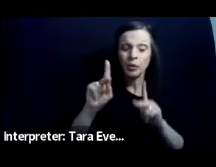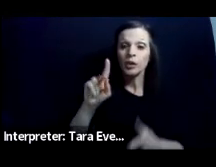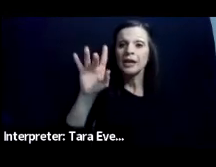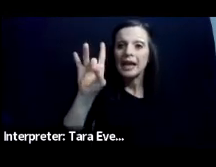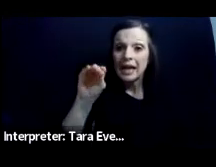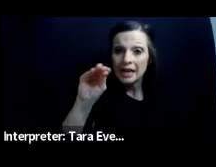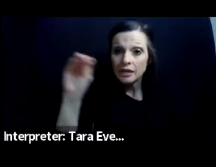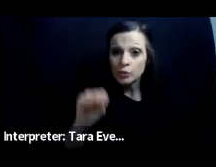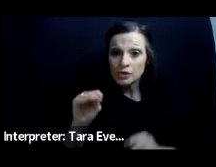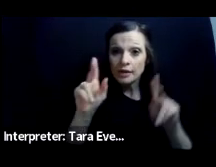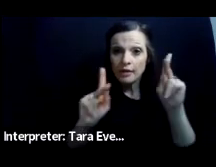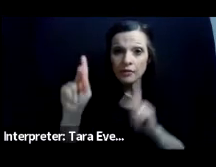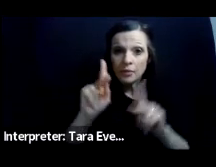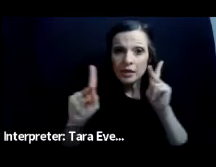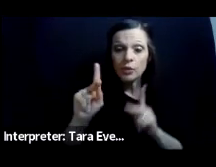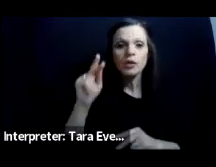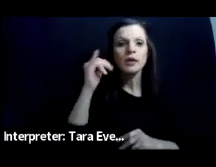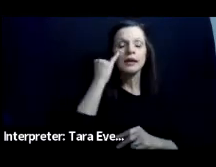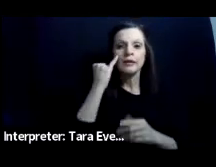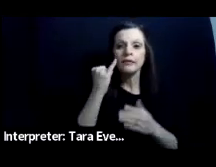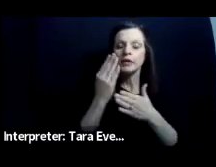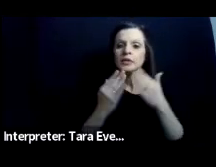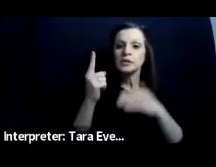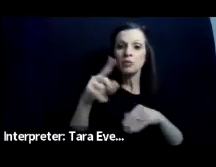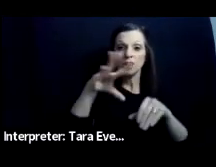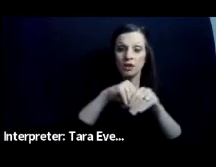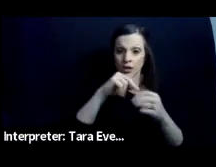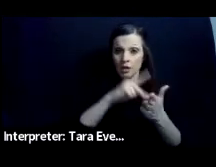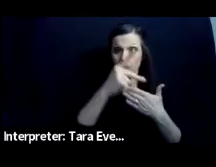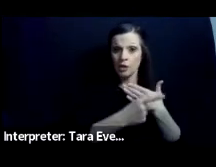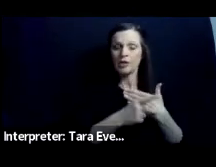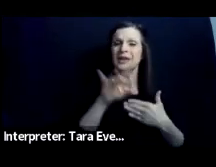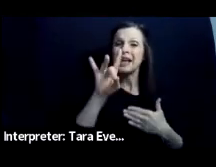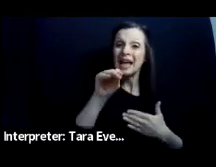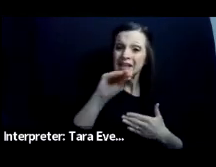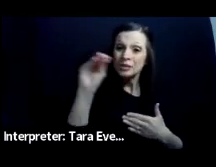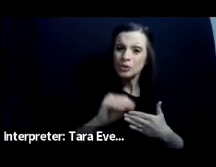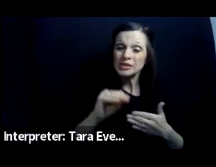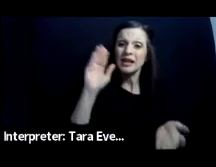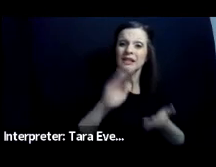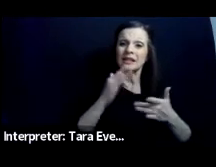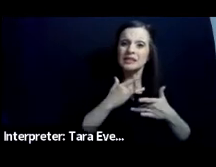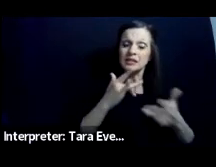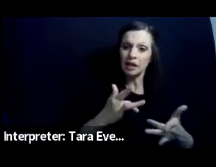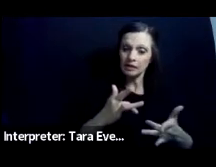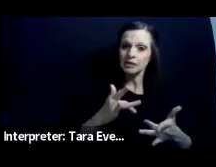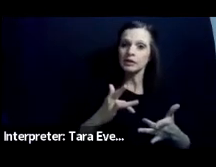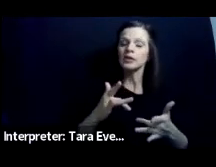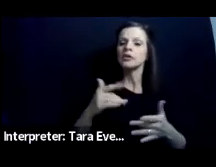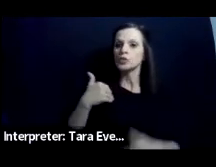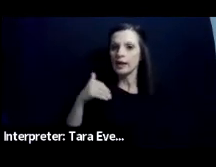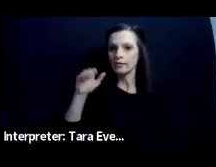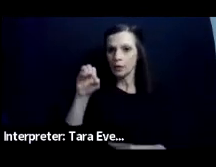people, if somebody was on a program, they were 80% less likely to experience a fatal overdose.